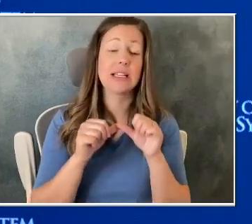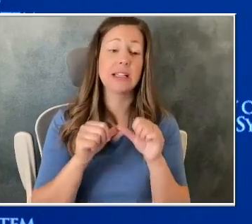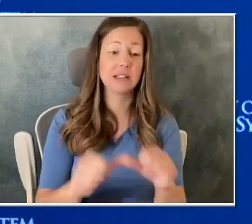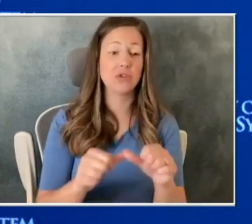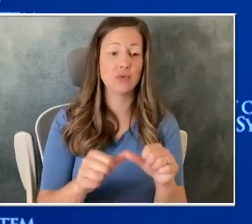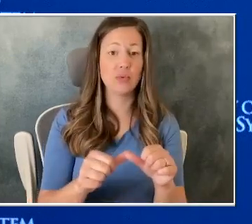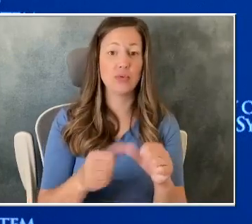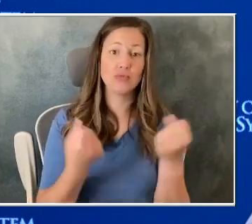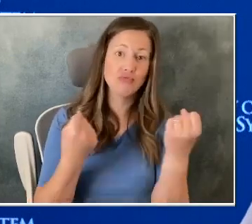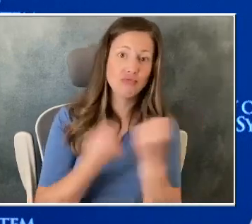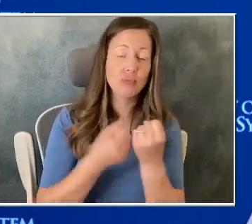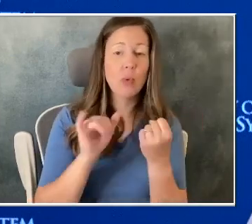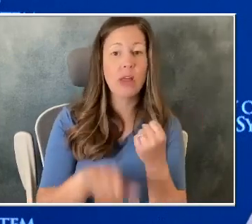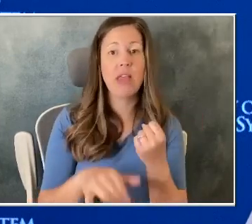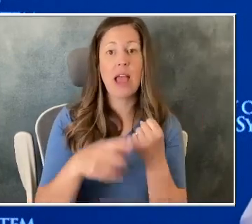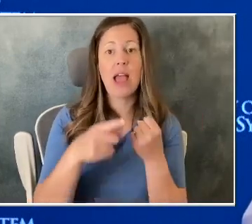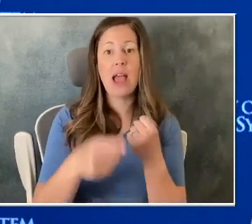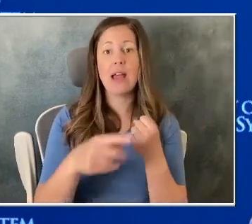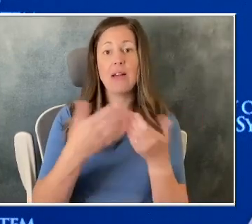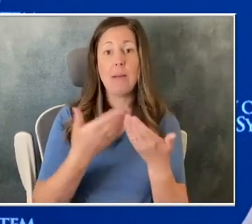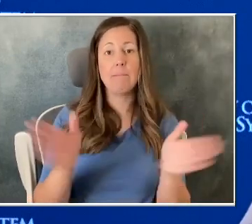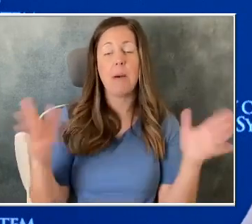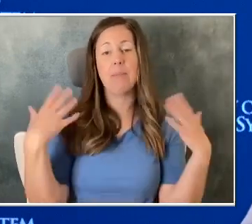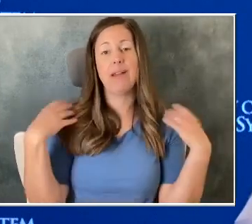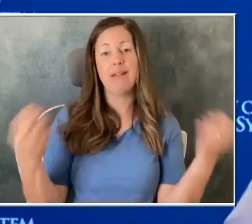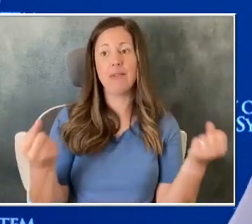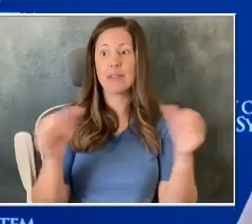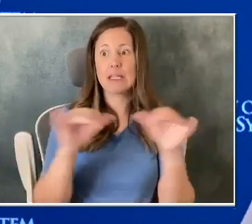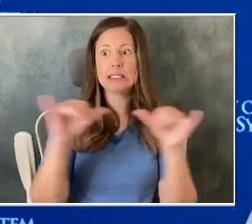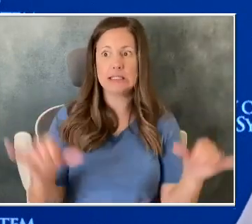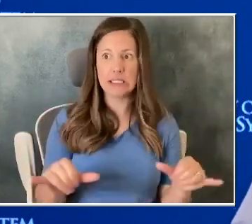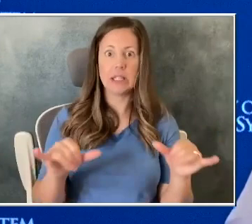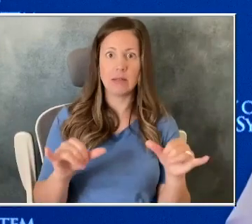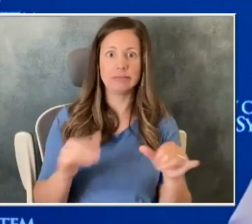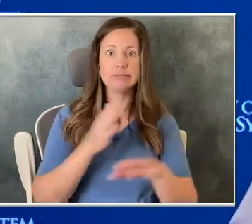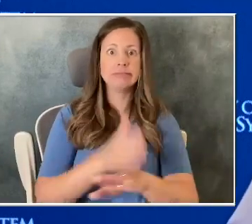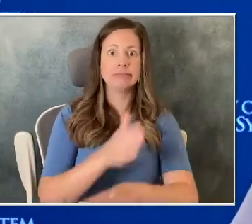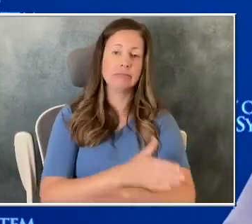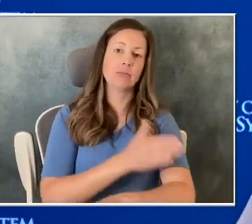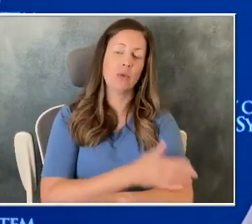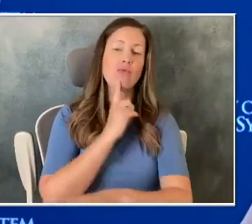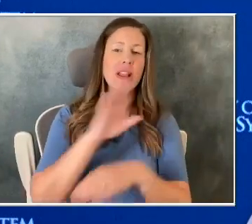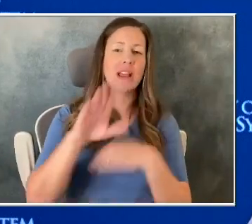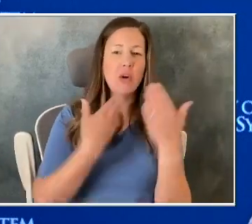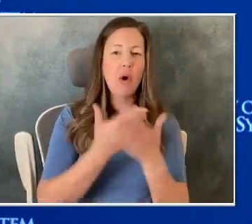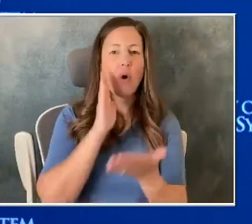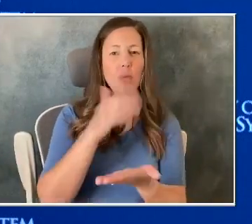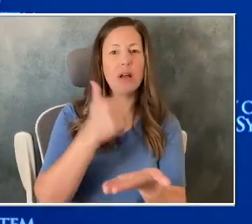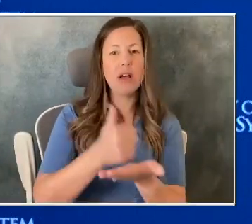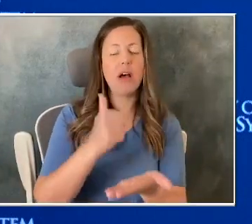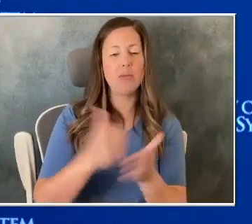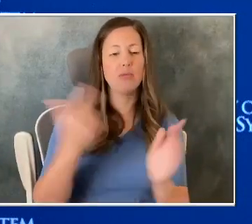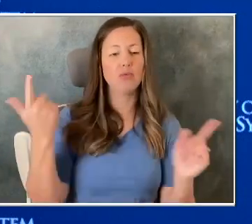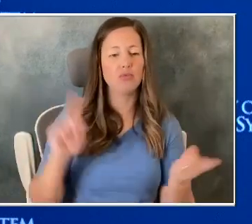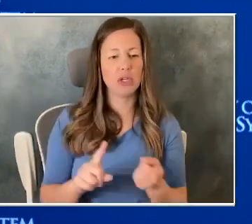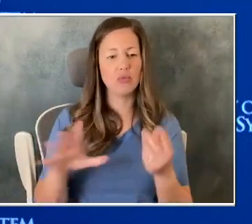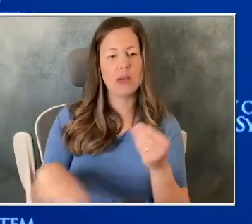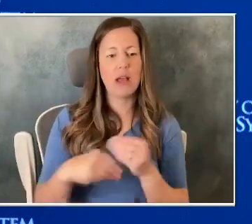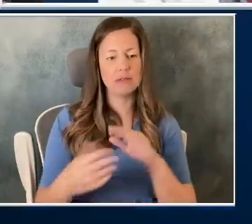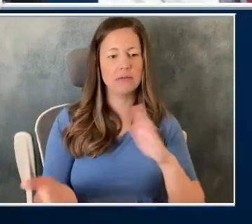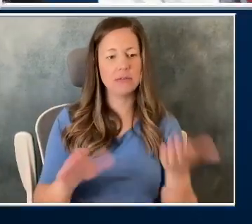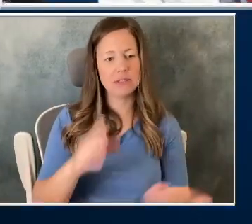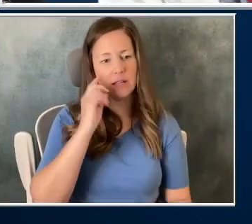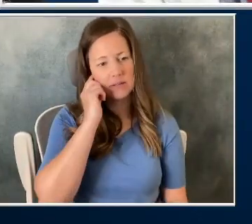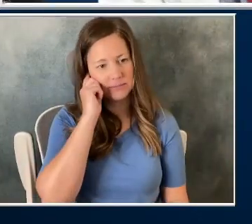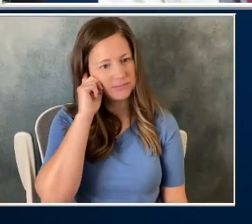that infrastructure for public health as well. These are all little things that will add up to help also reduce those excess deaths. You know,